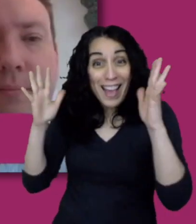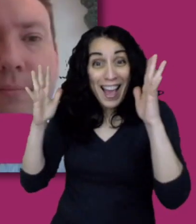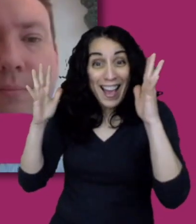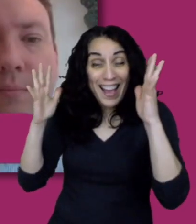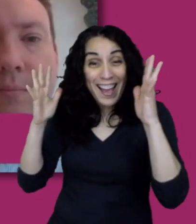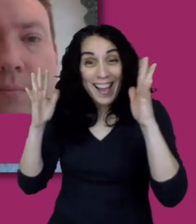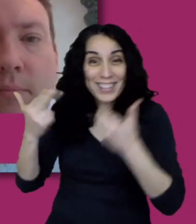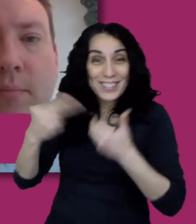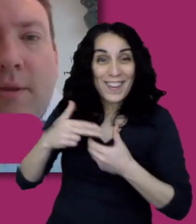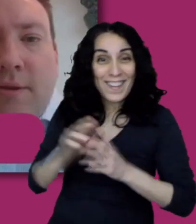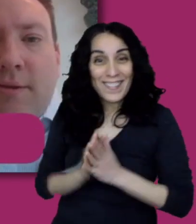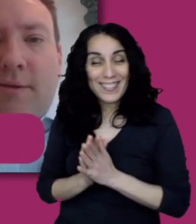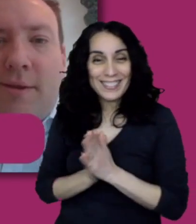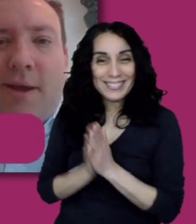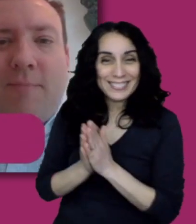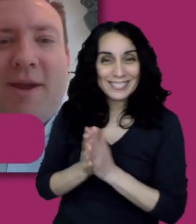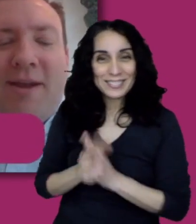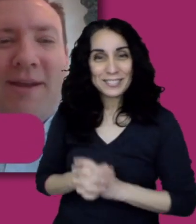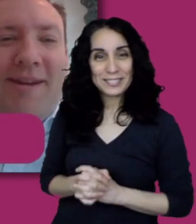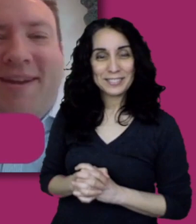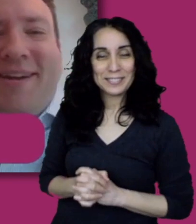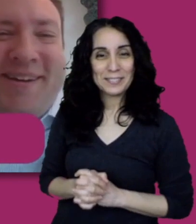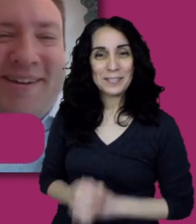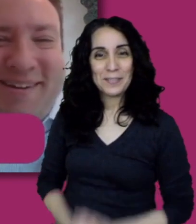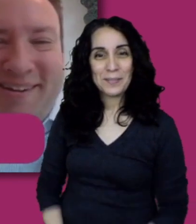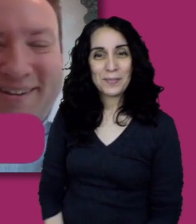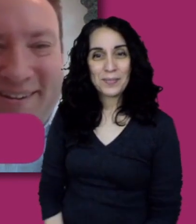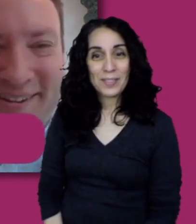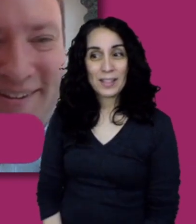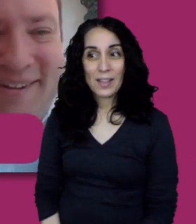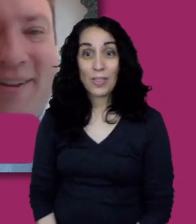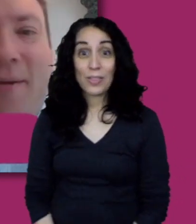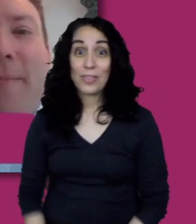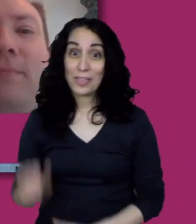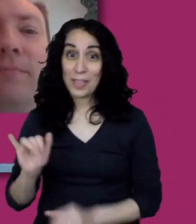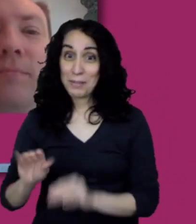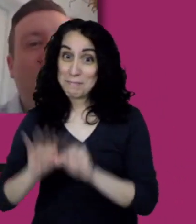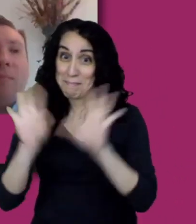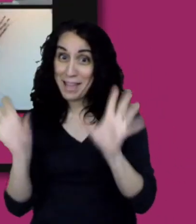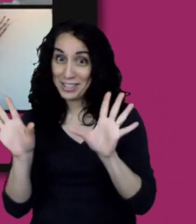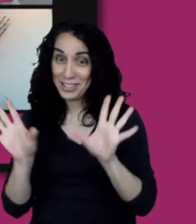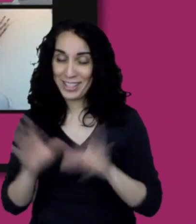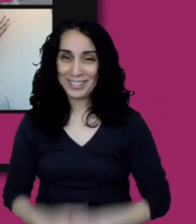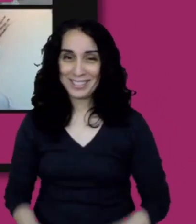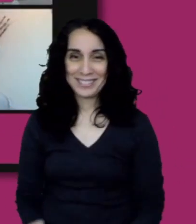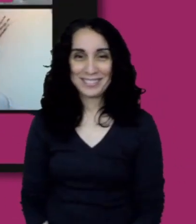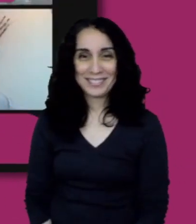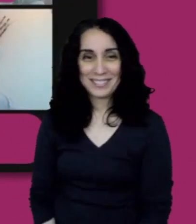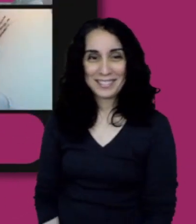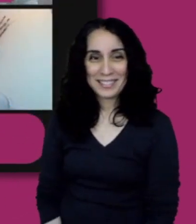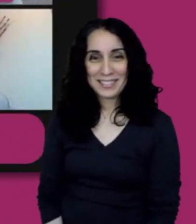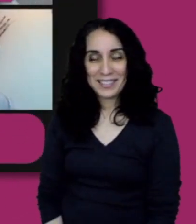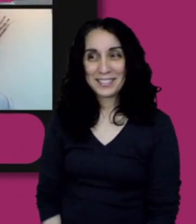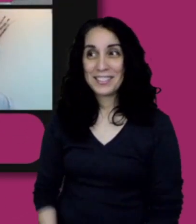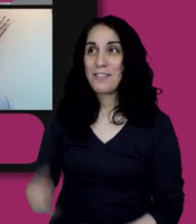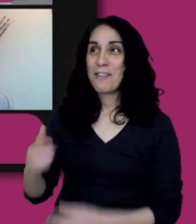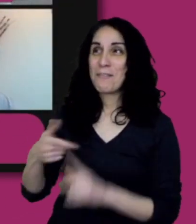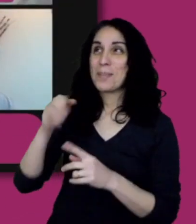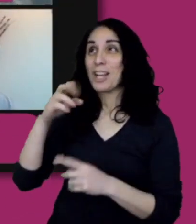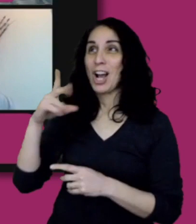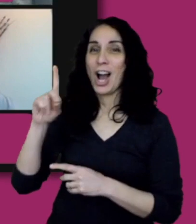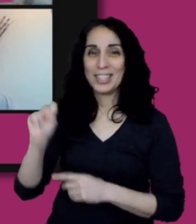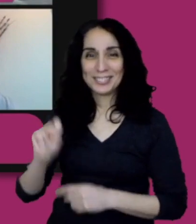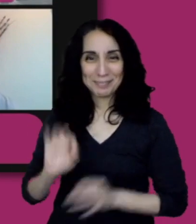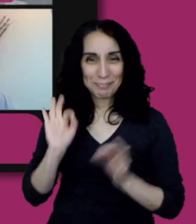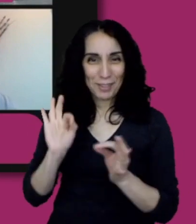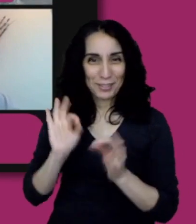time. Oh yay! Look at that! As it was you. That was magic, because I just said perfect. Sent